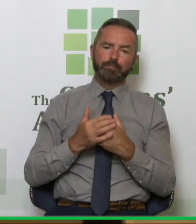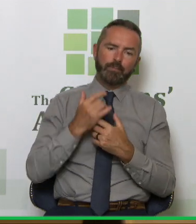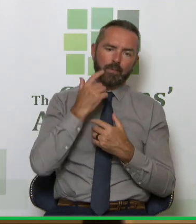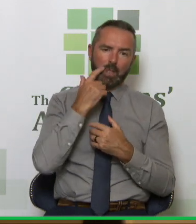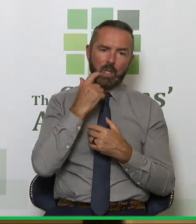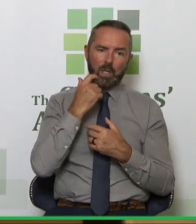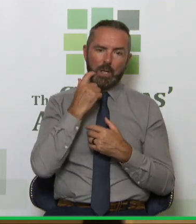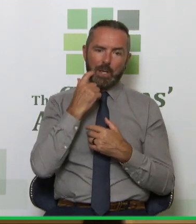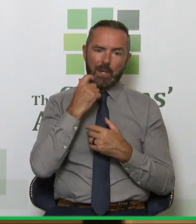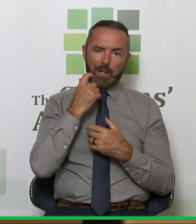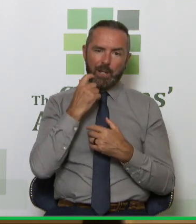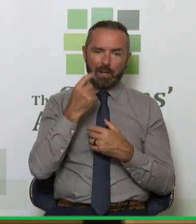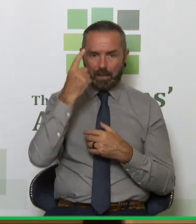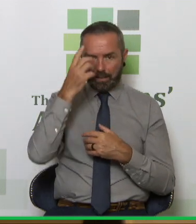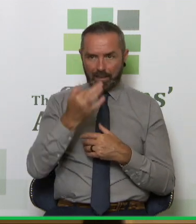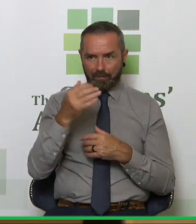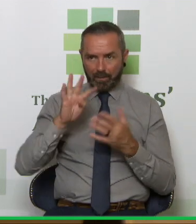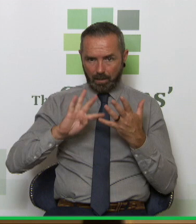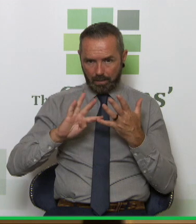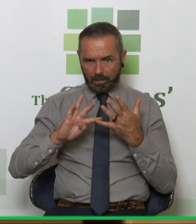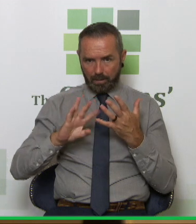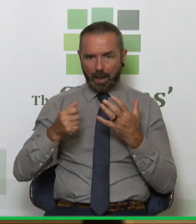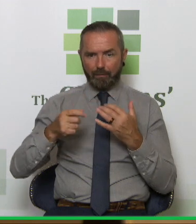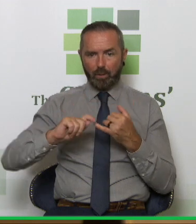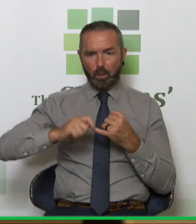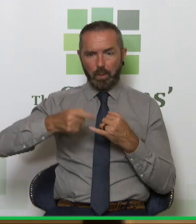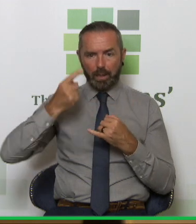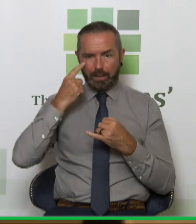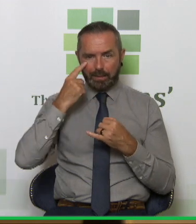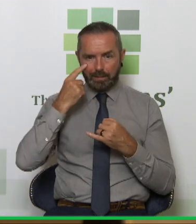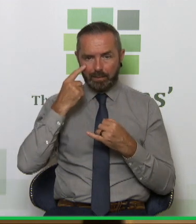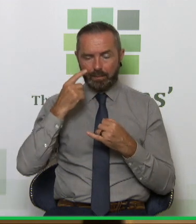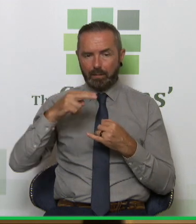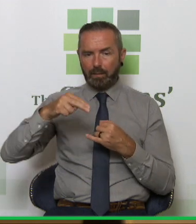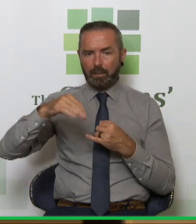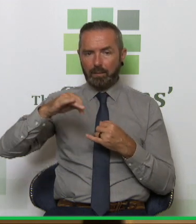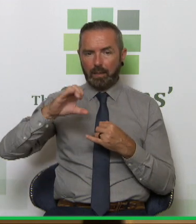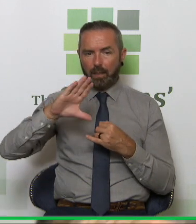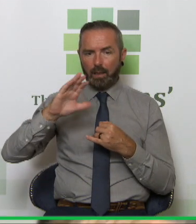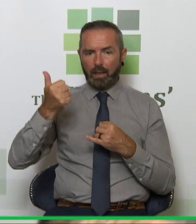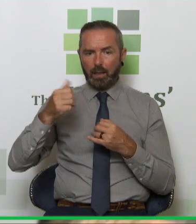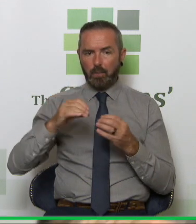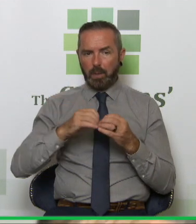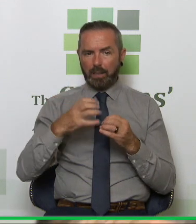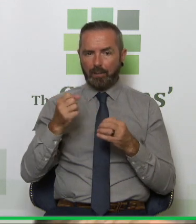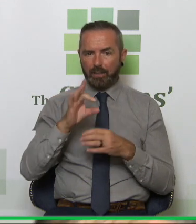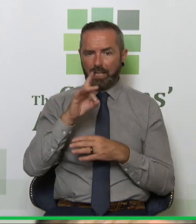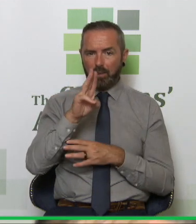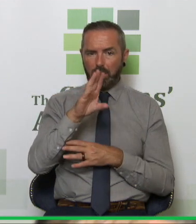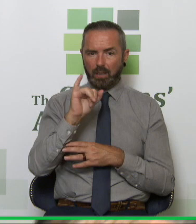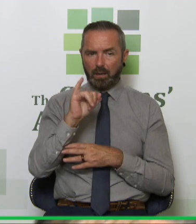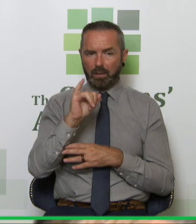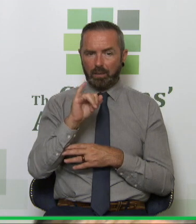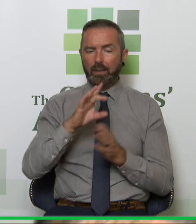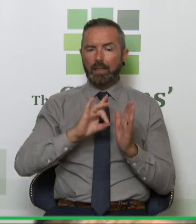I think that if we have 9 workers, we've got a pilot running. Nicola mentioned our KPIs. So our KPI is a key performance indicator.